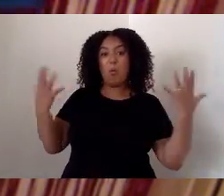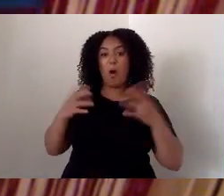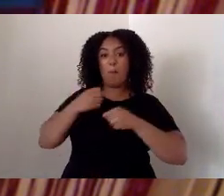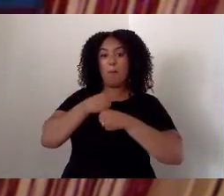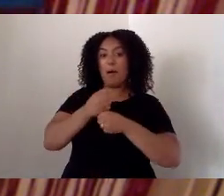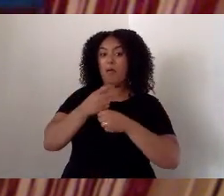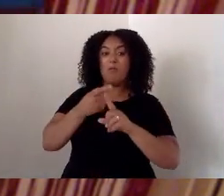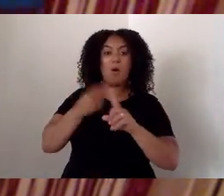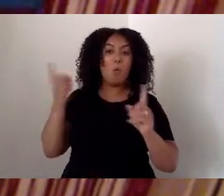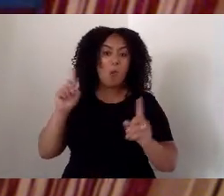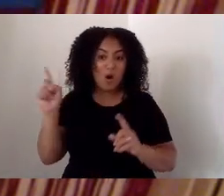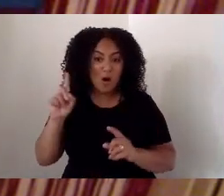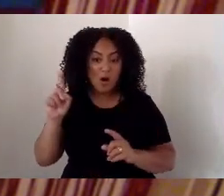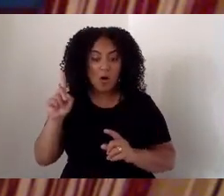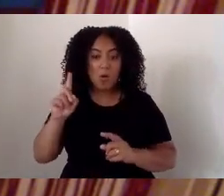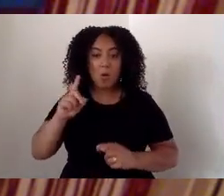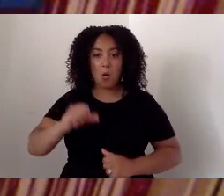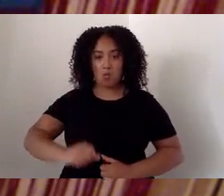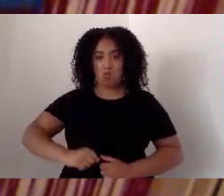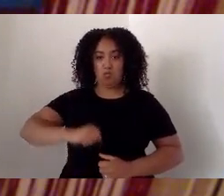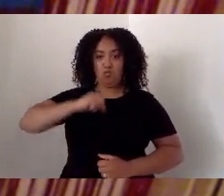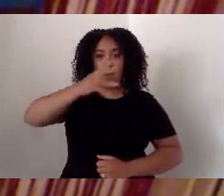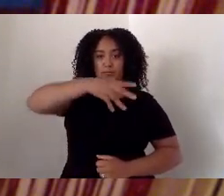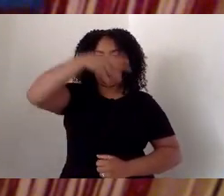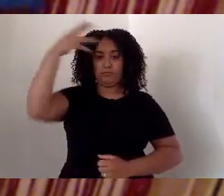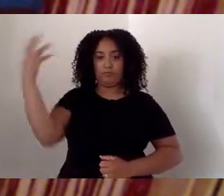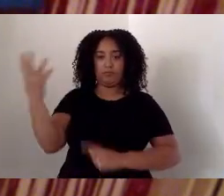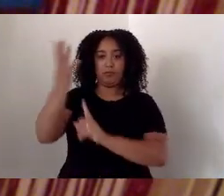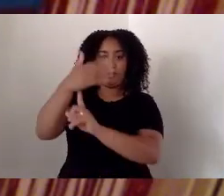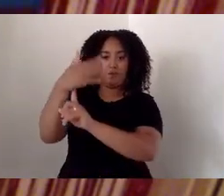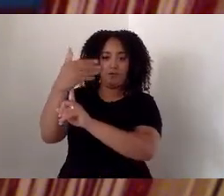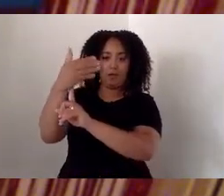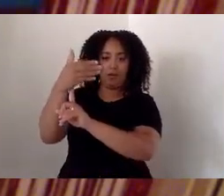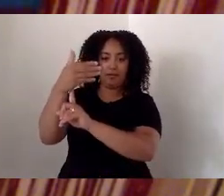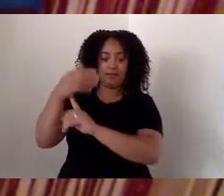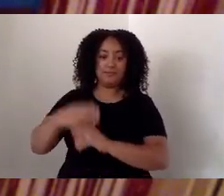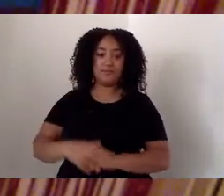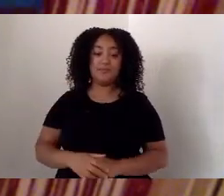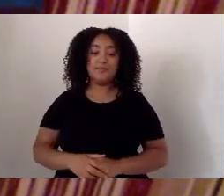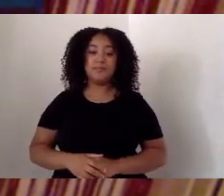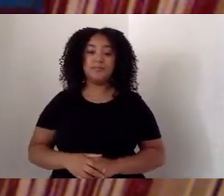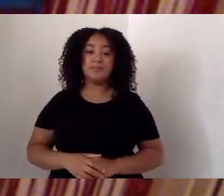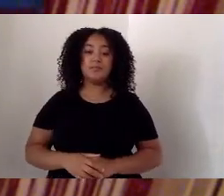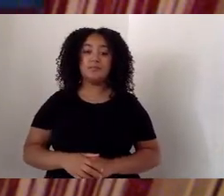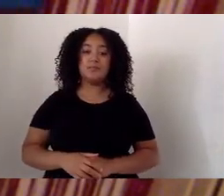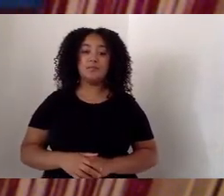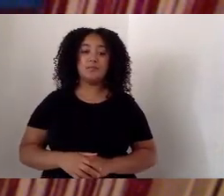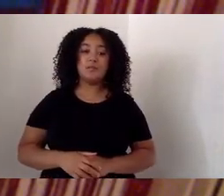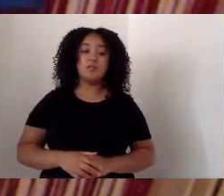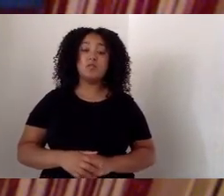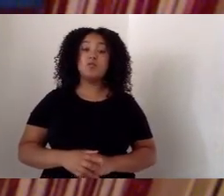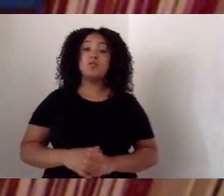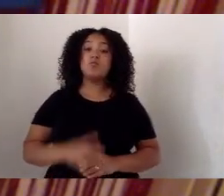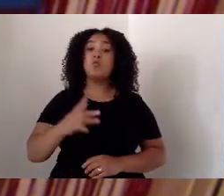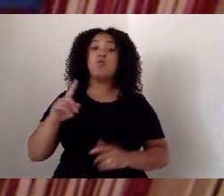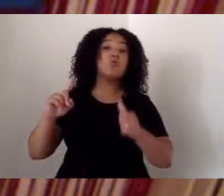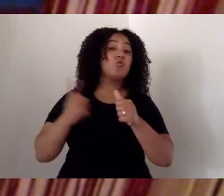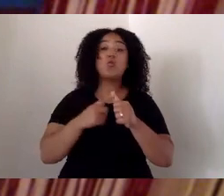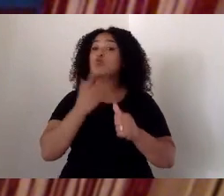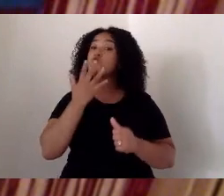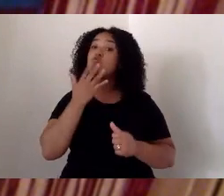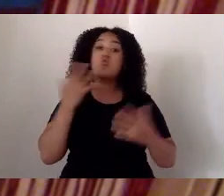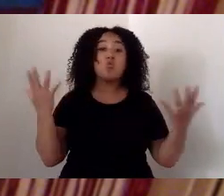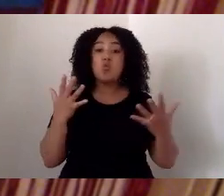the puppets I created, but I wanna work through one together. So I'm gonna start off working with red. In the